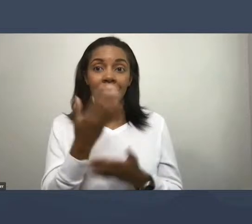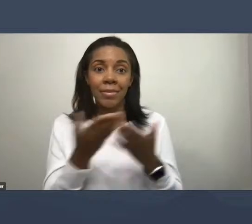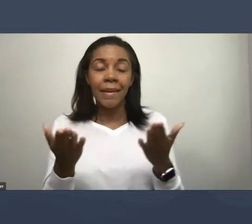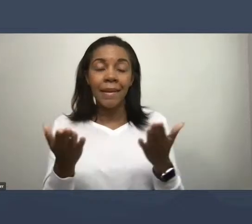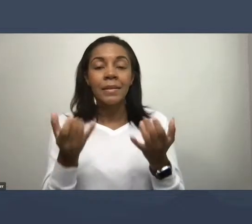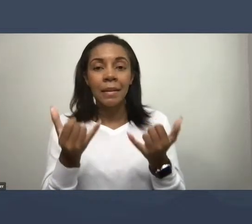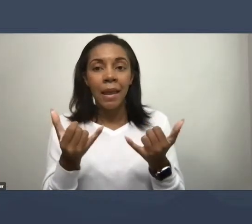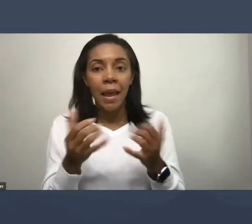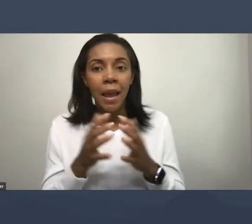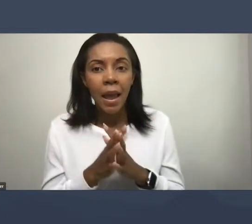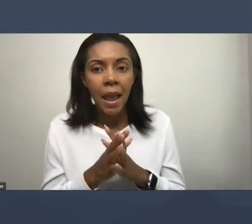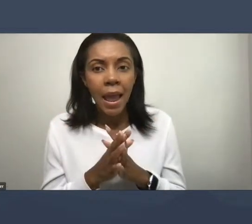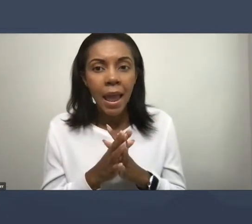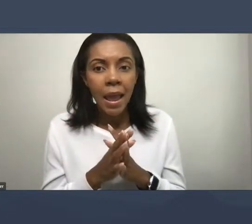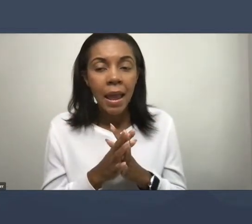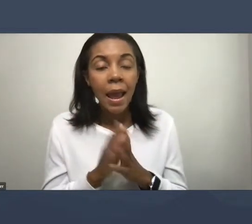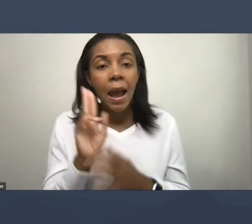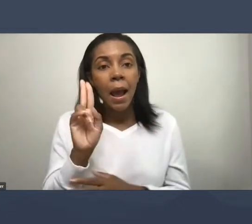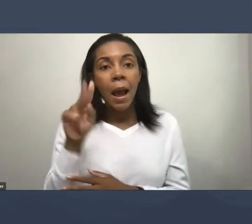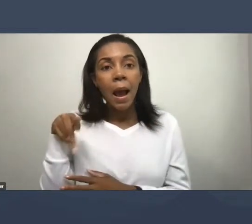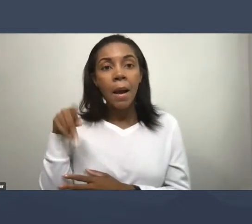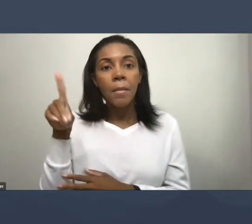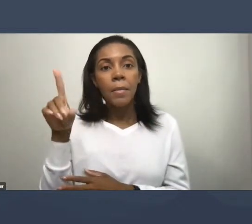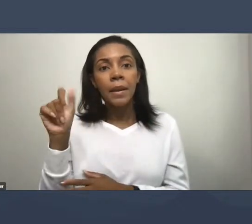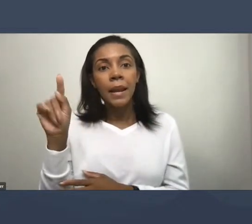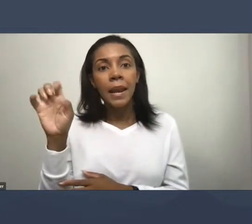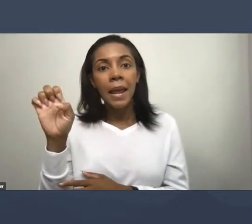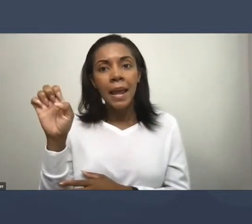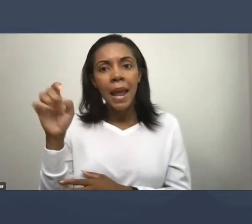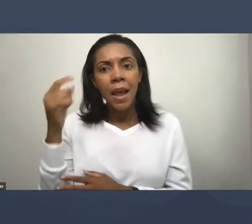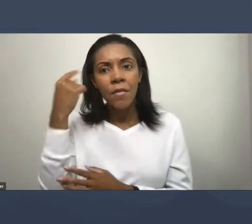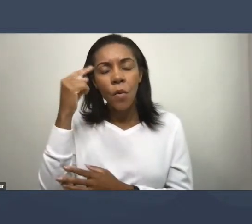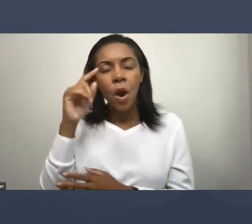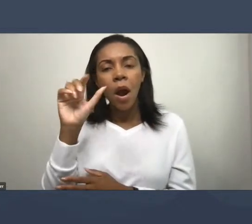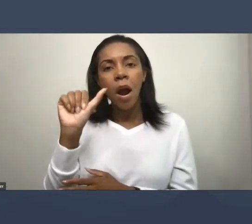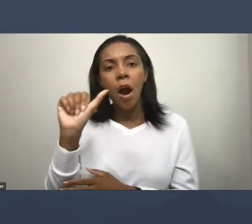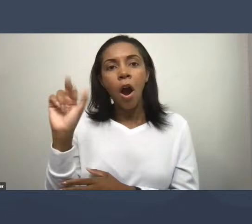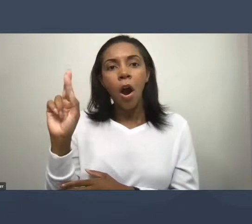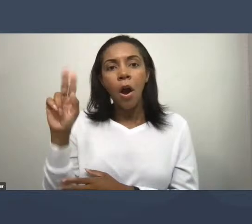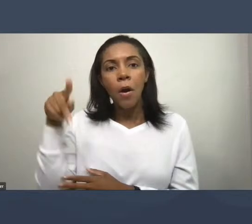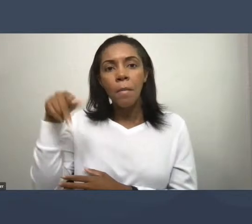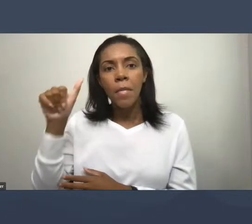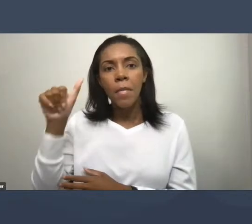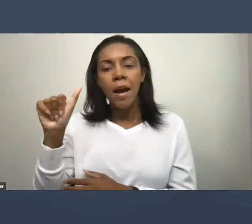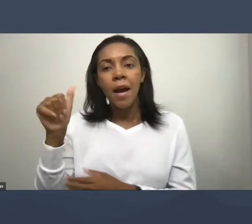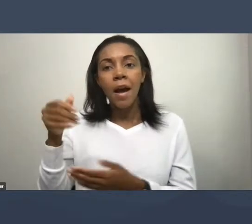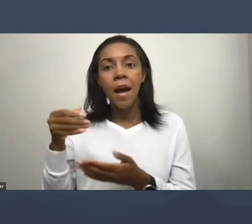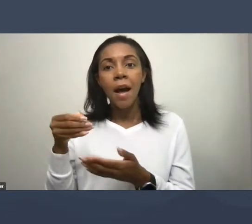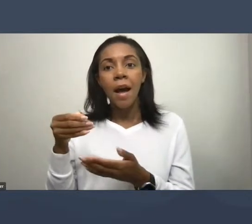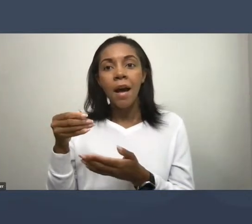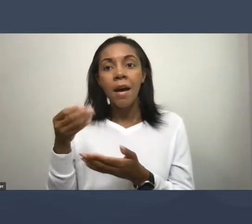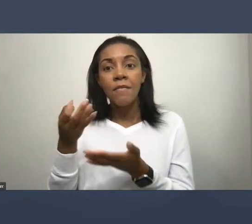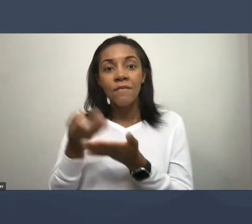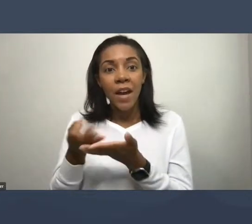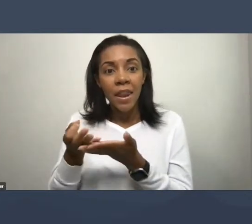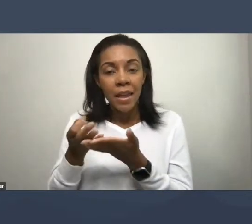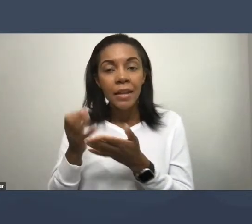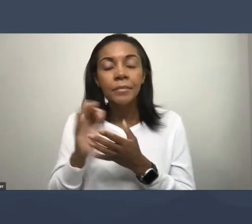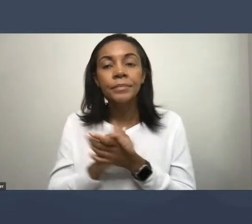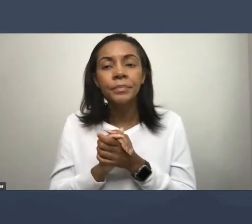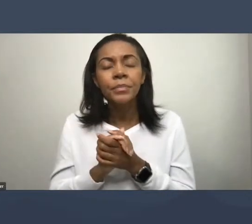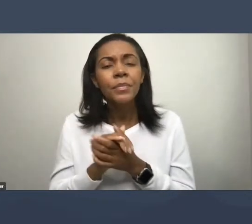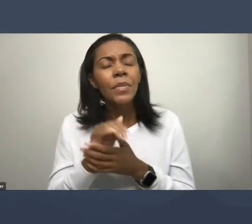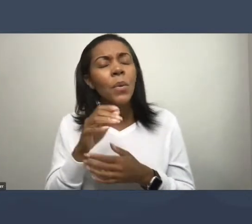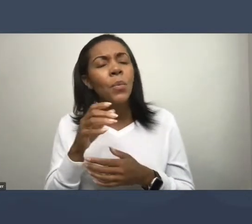that is an update in regard to ARPA funding. Chief Ford, we received